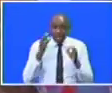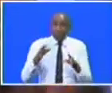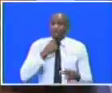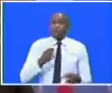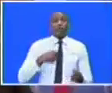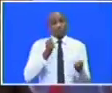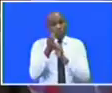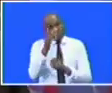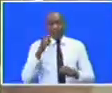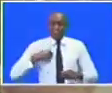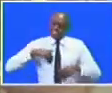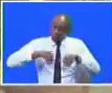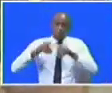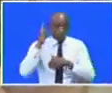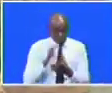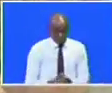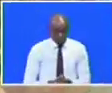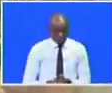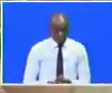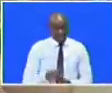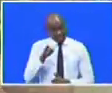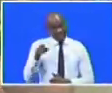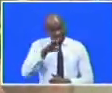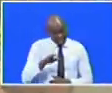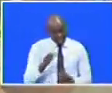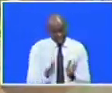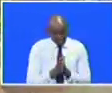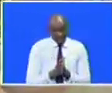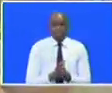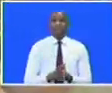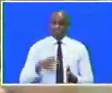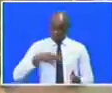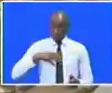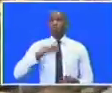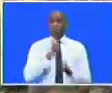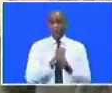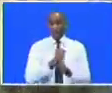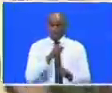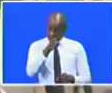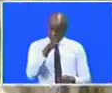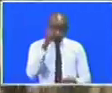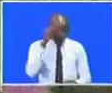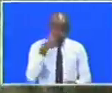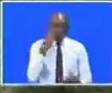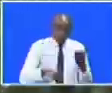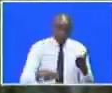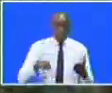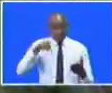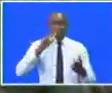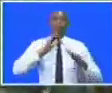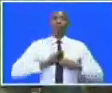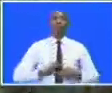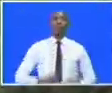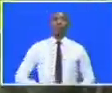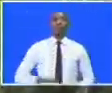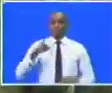aspirant afuate sheria. On location, the Mombasa inspectorate officers who had initially been chased from the scene could now sigh in relief.